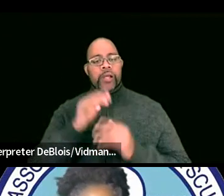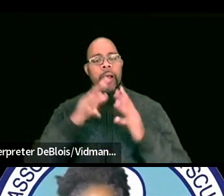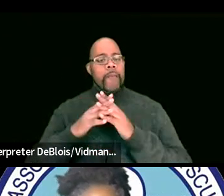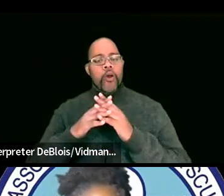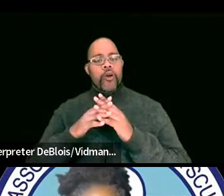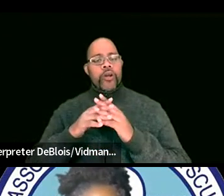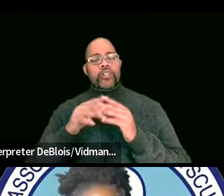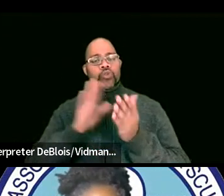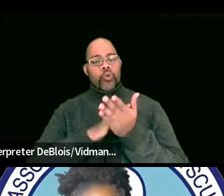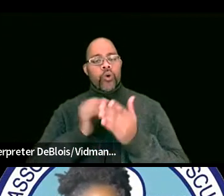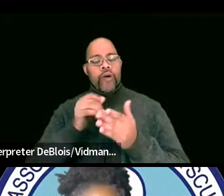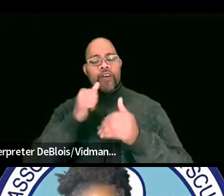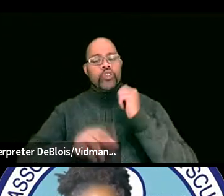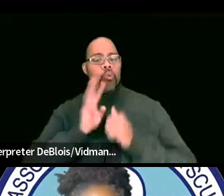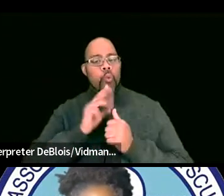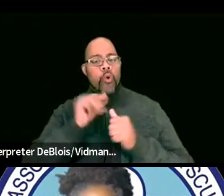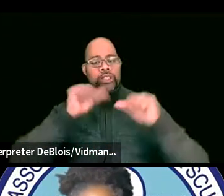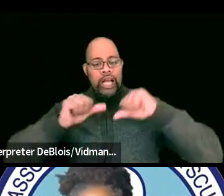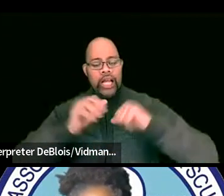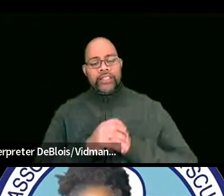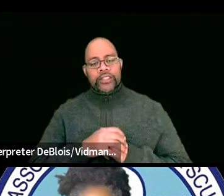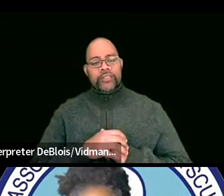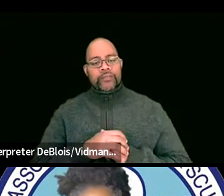American Academy of Underwater Sciences,